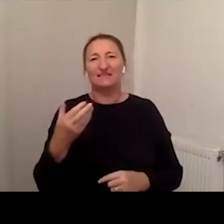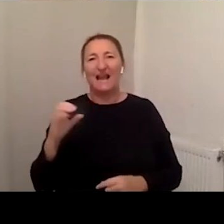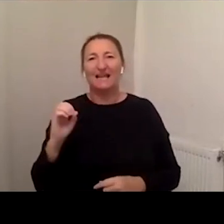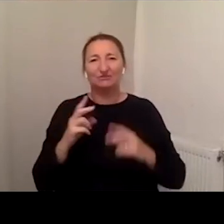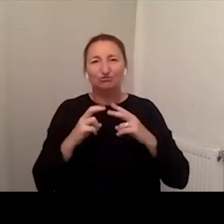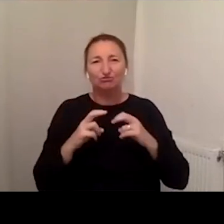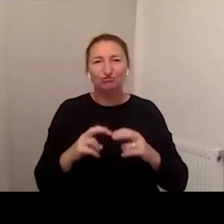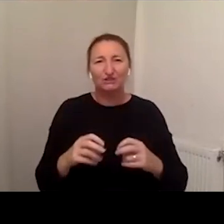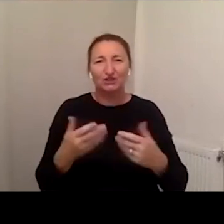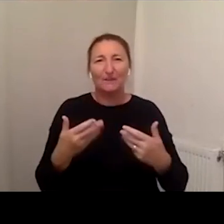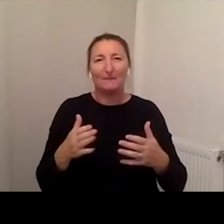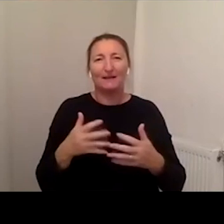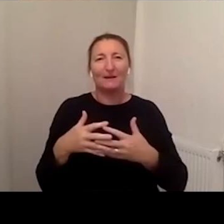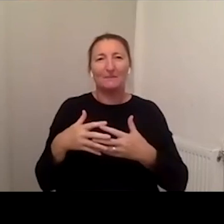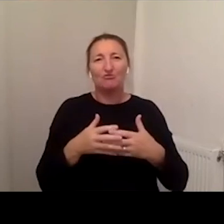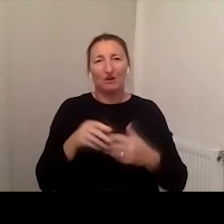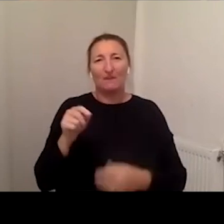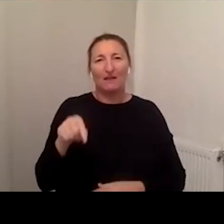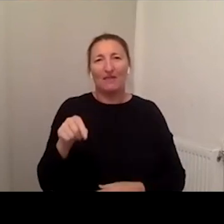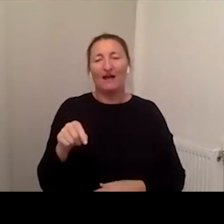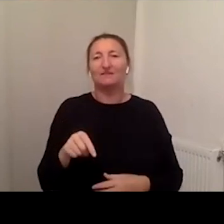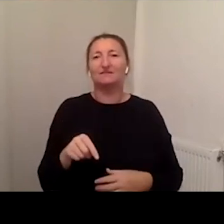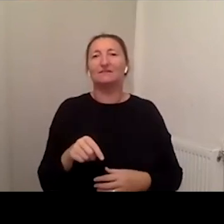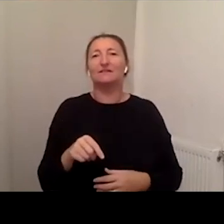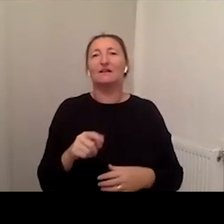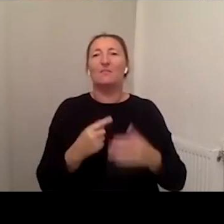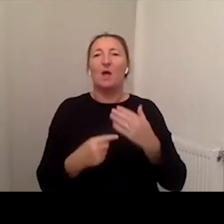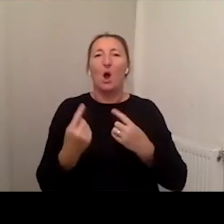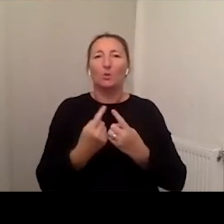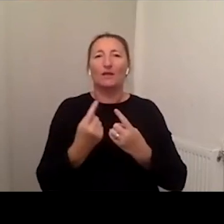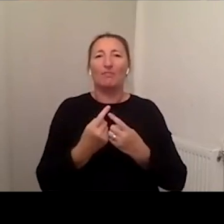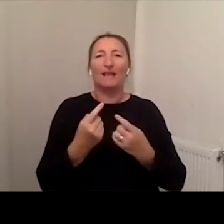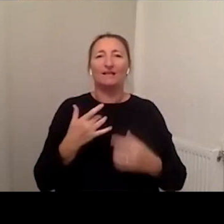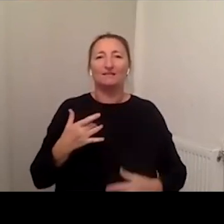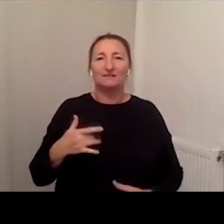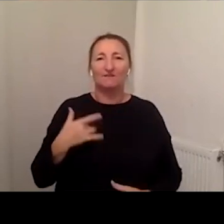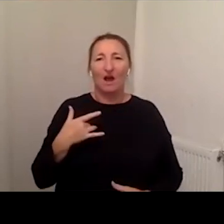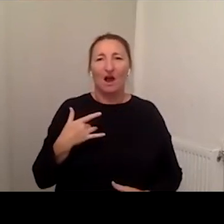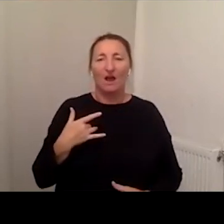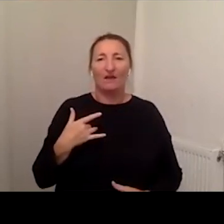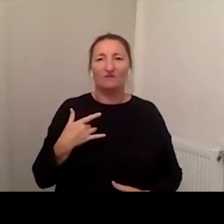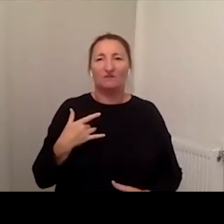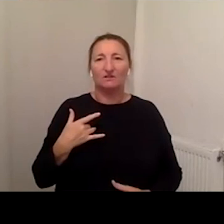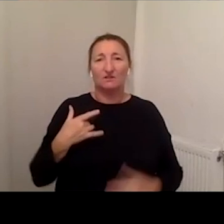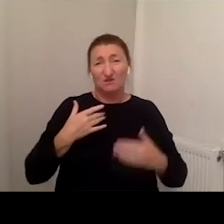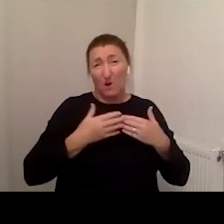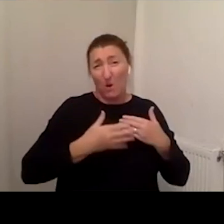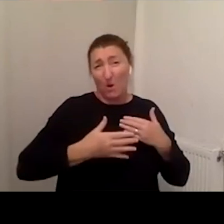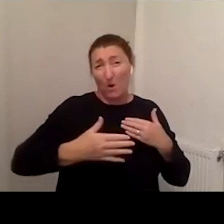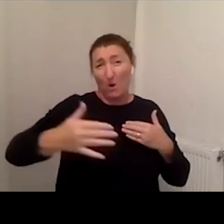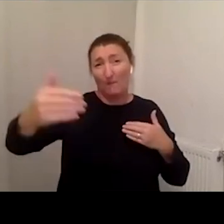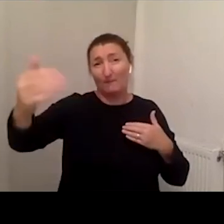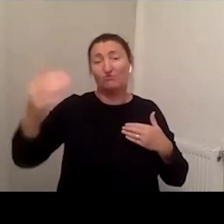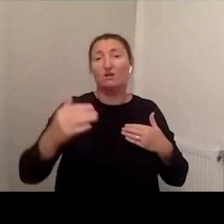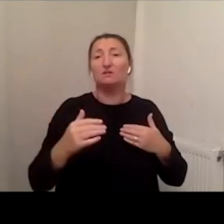the United States about this. And the only thing that survives this long period of time